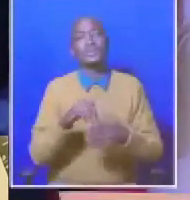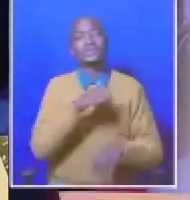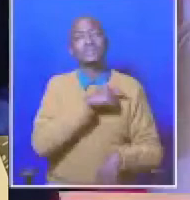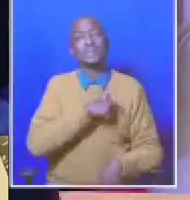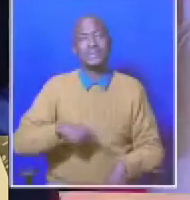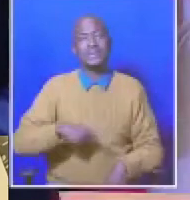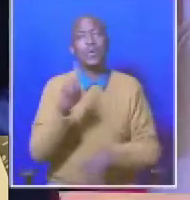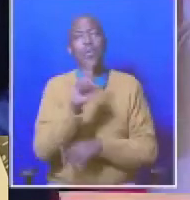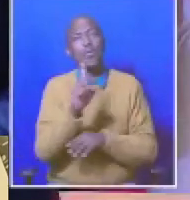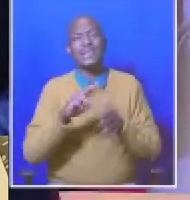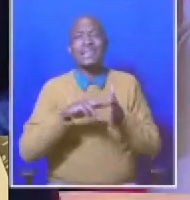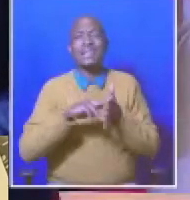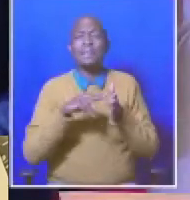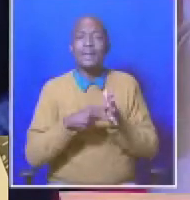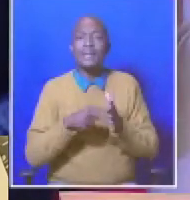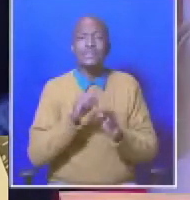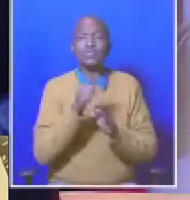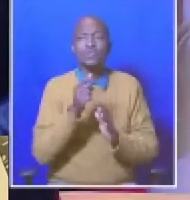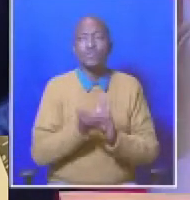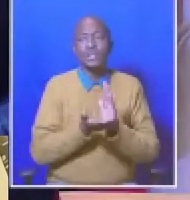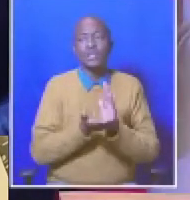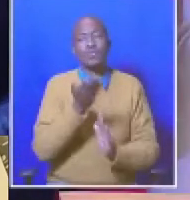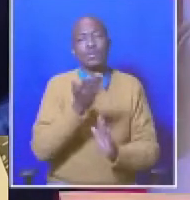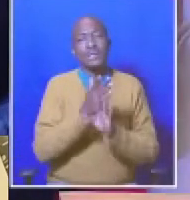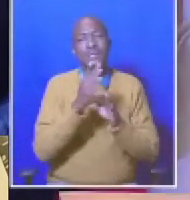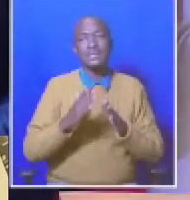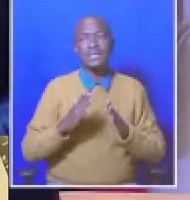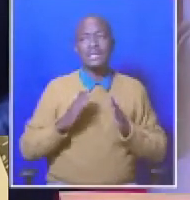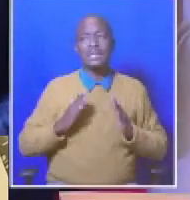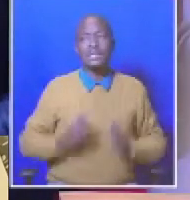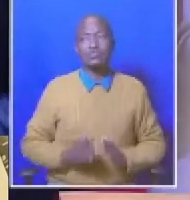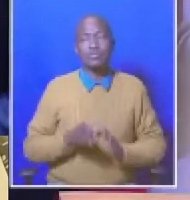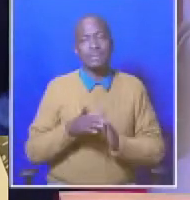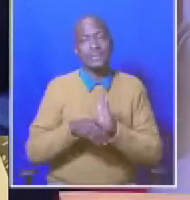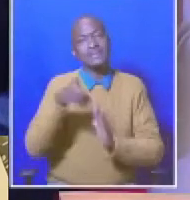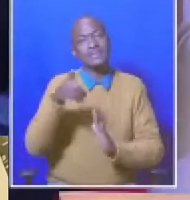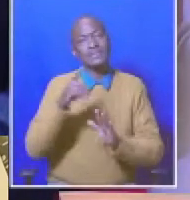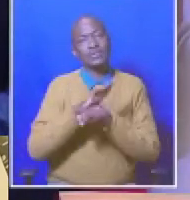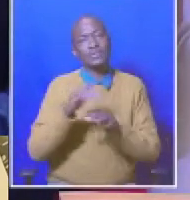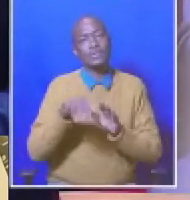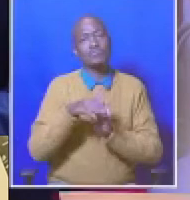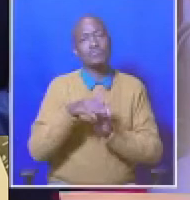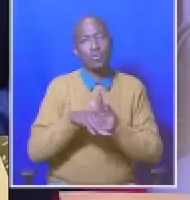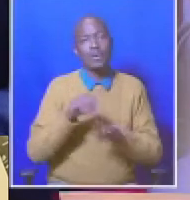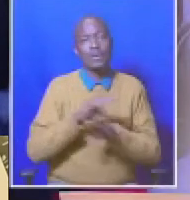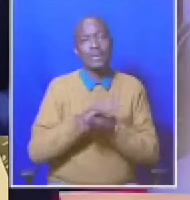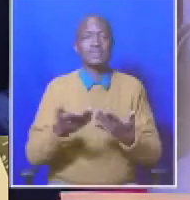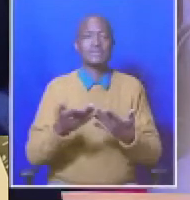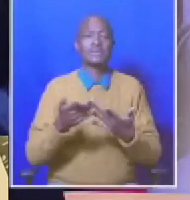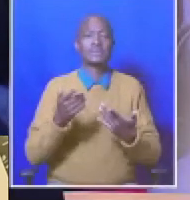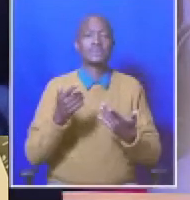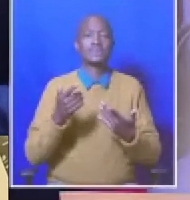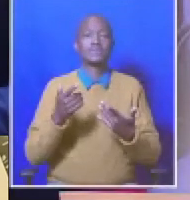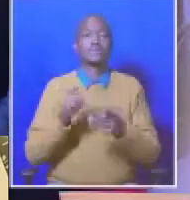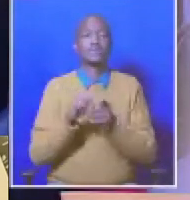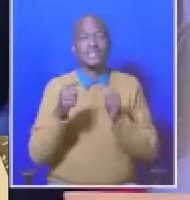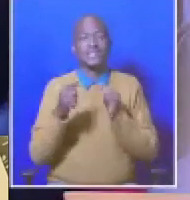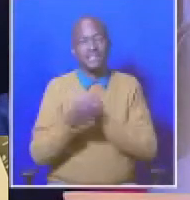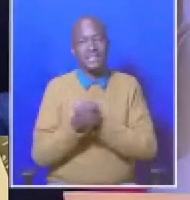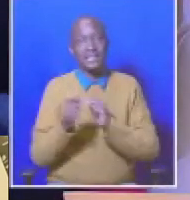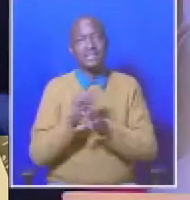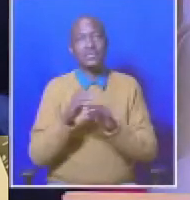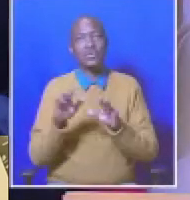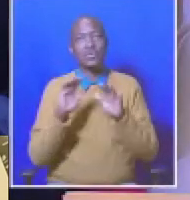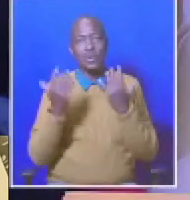government of increasing the human development programs and capacity for skills of the changing world to equip